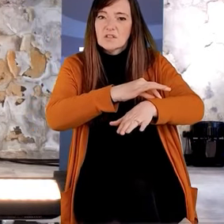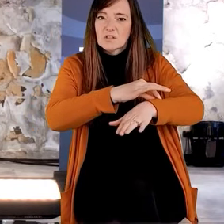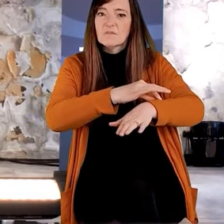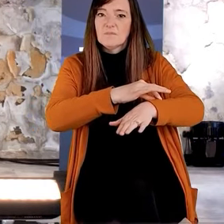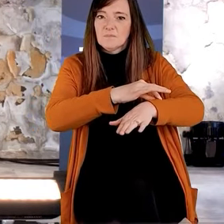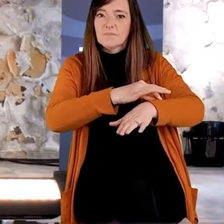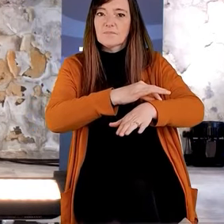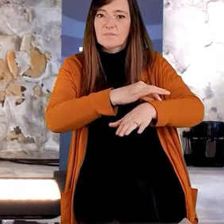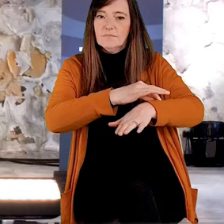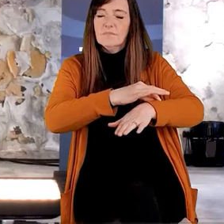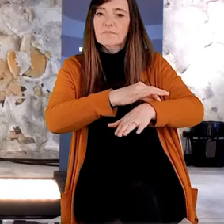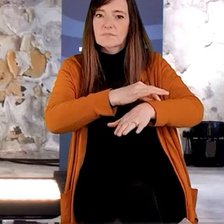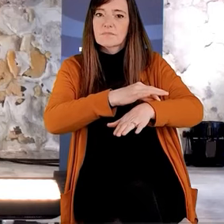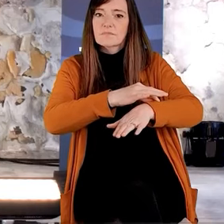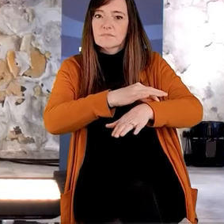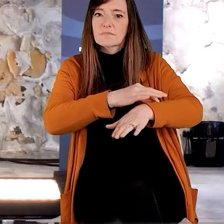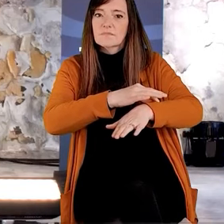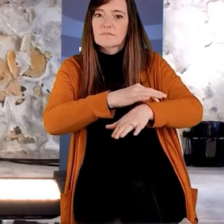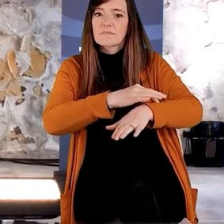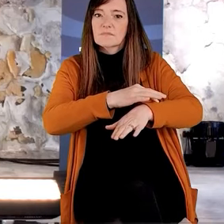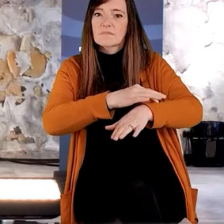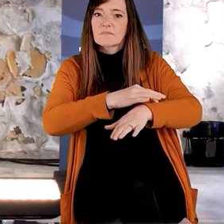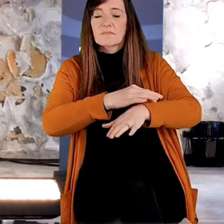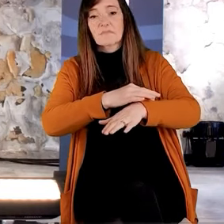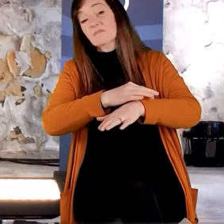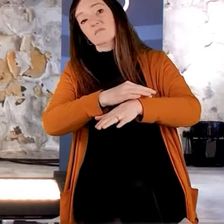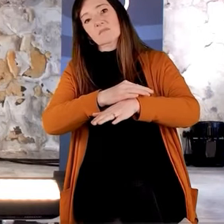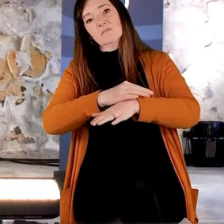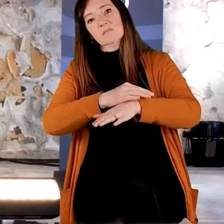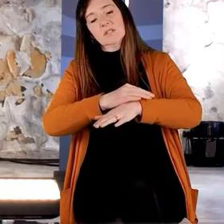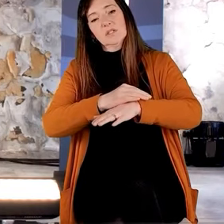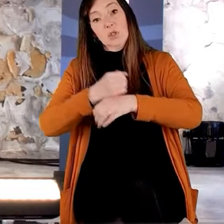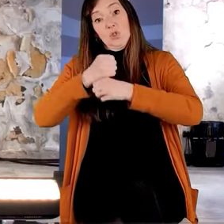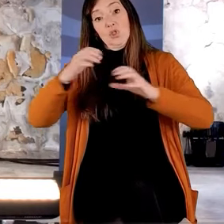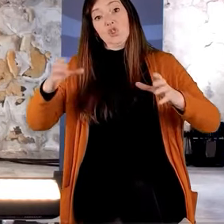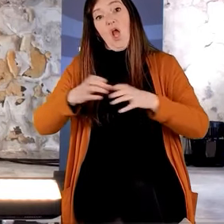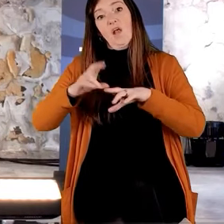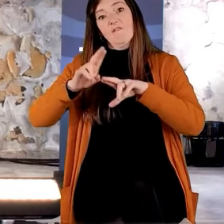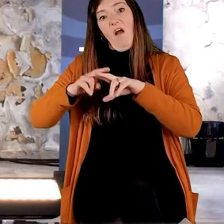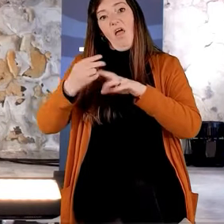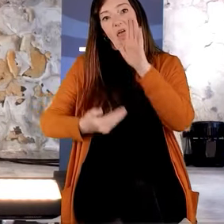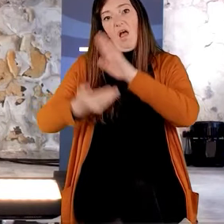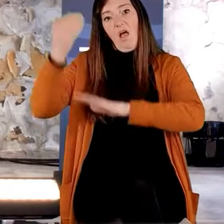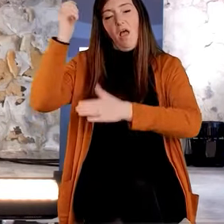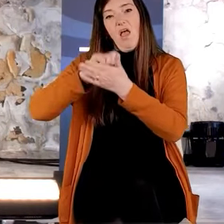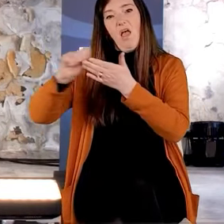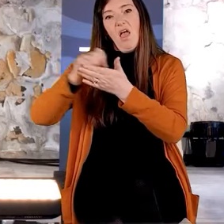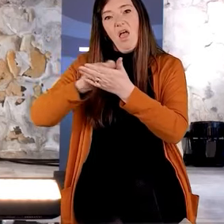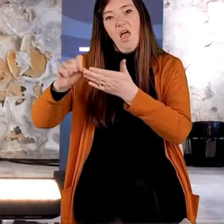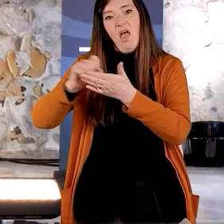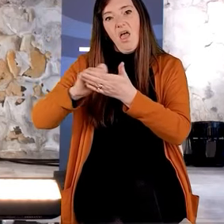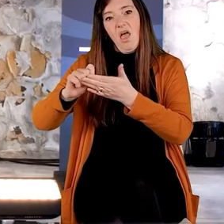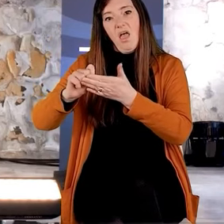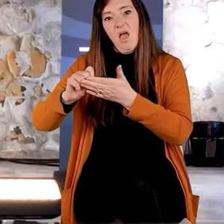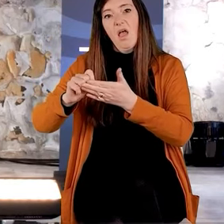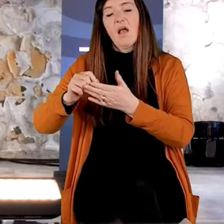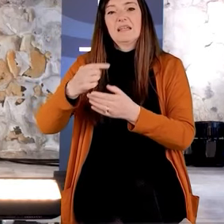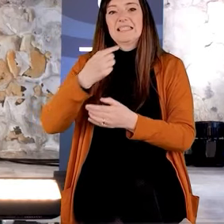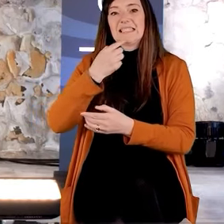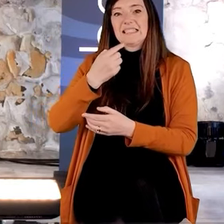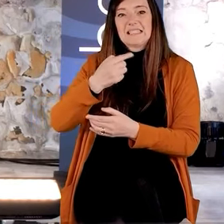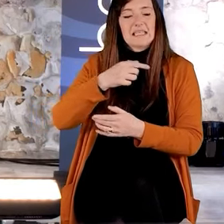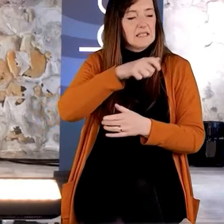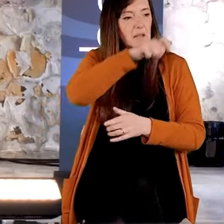that picture. One of the church fathers says, in the churches, it's people who speak Christ but hide